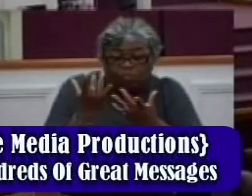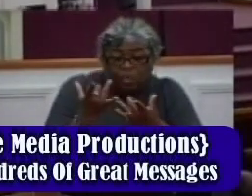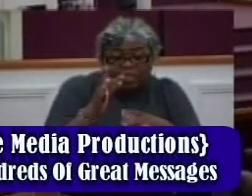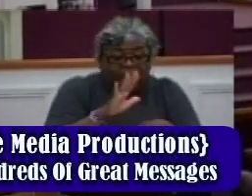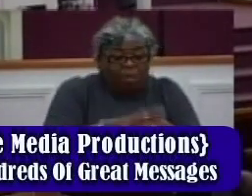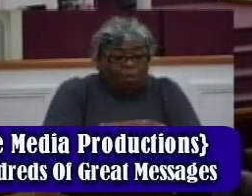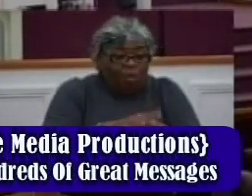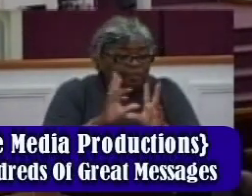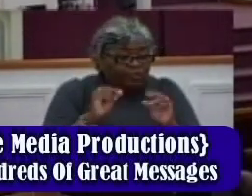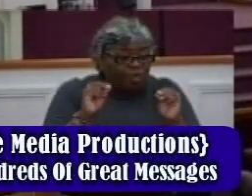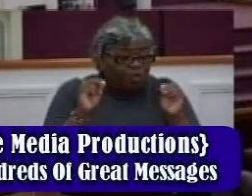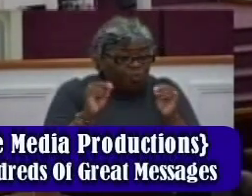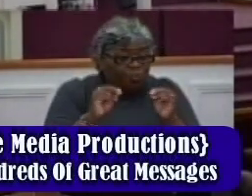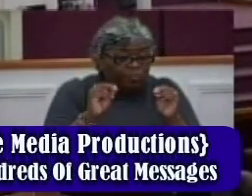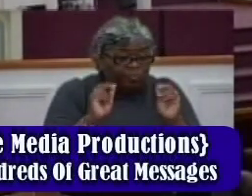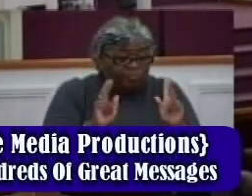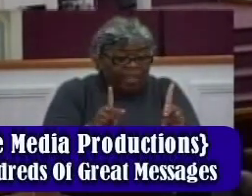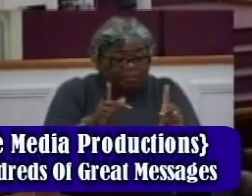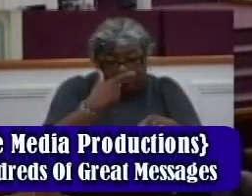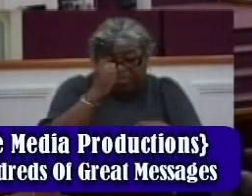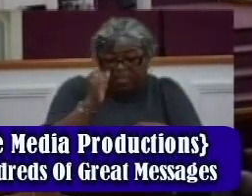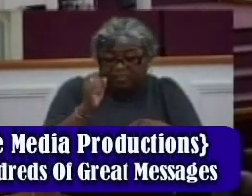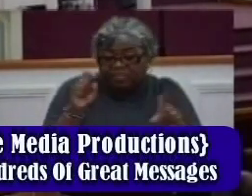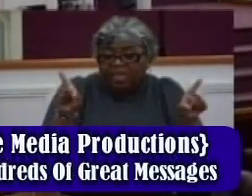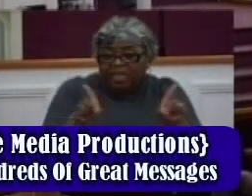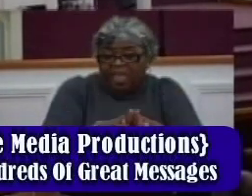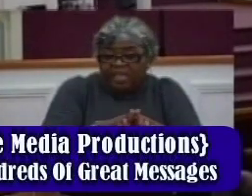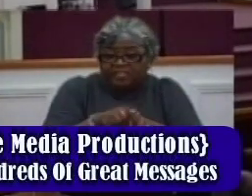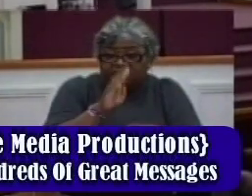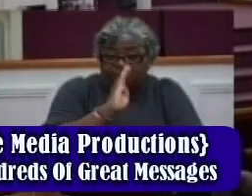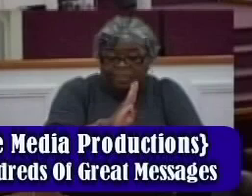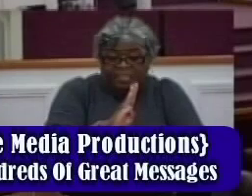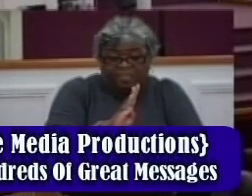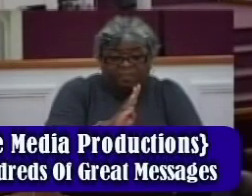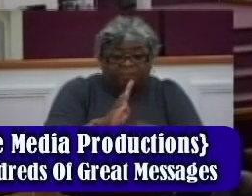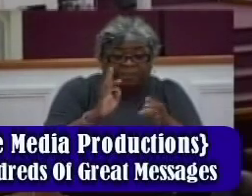wait on nobody else. Because as being a